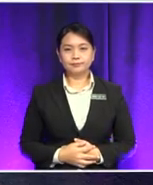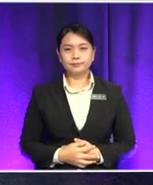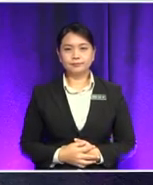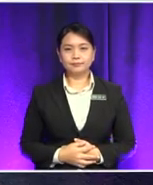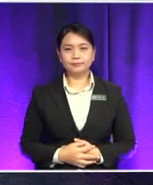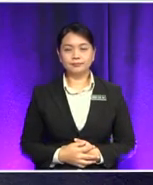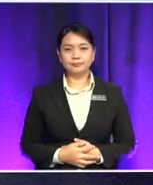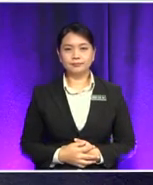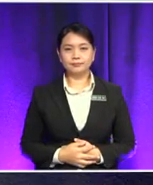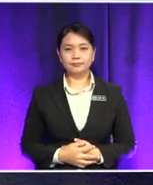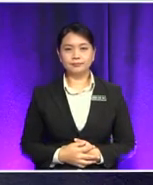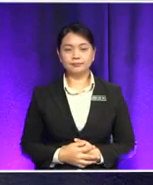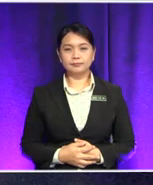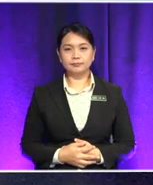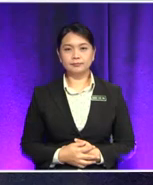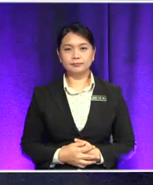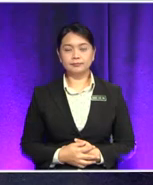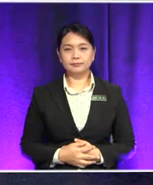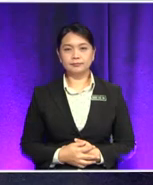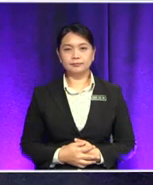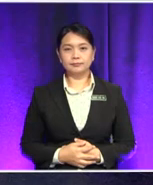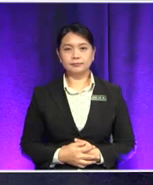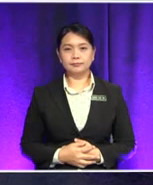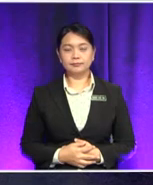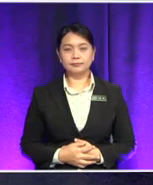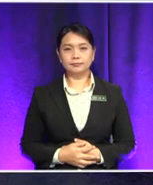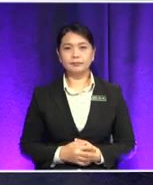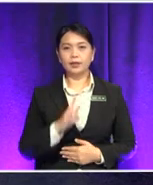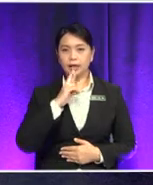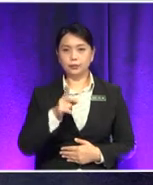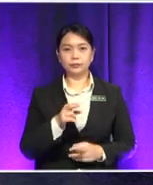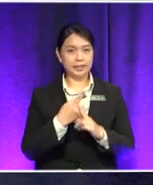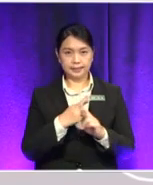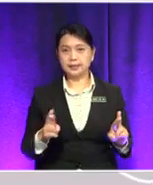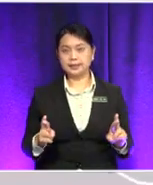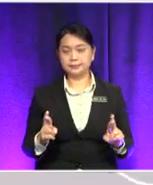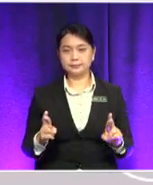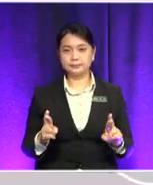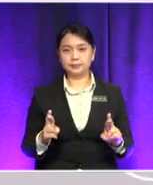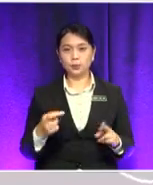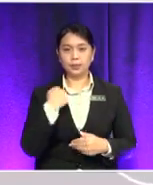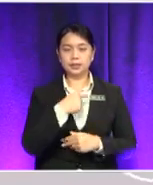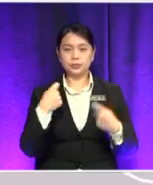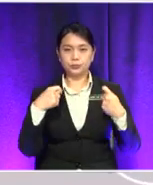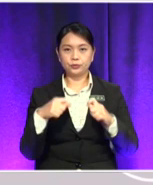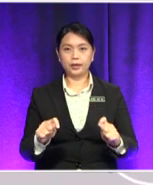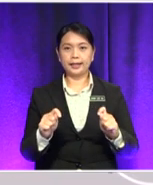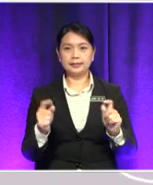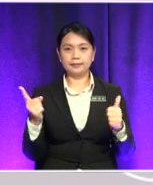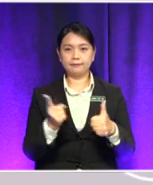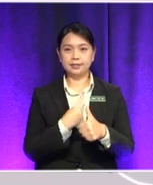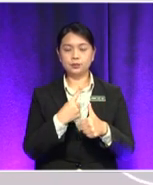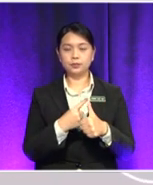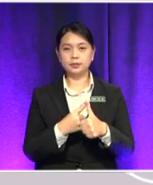our pupils. So you guys out there, are you guys ready? So we try the first one.